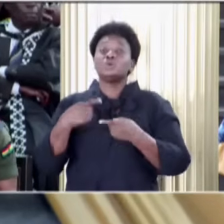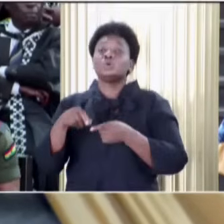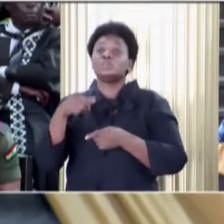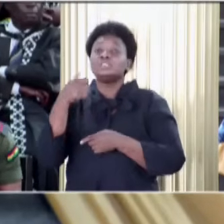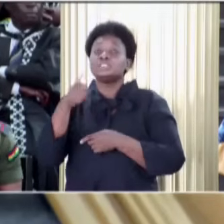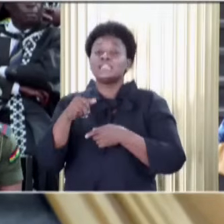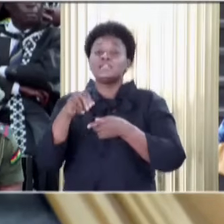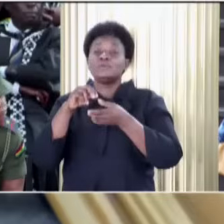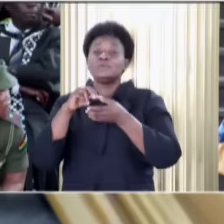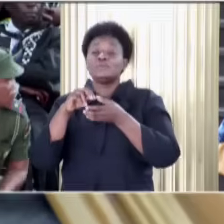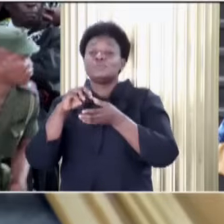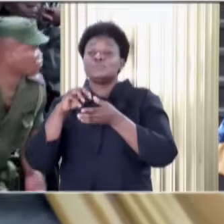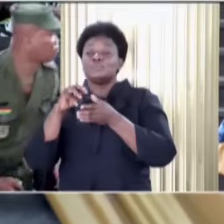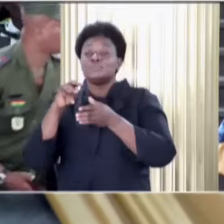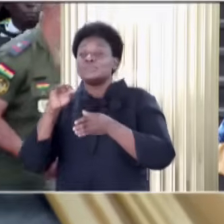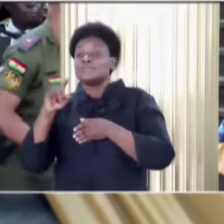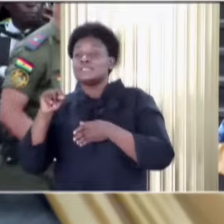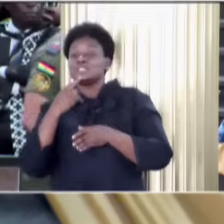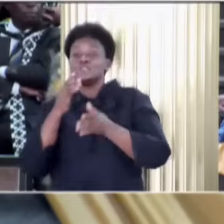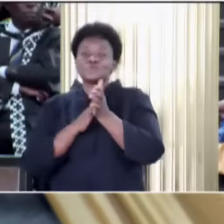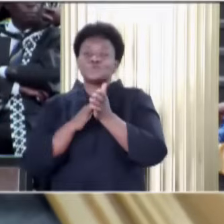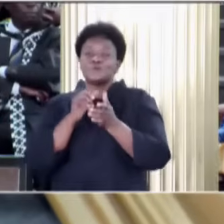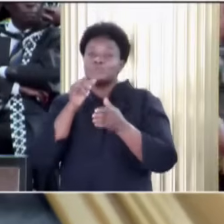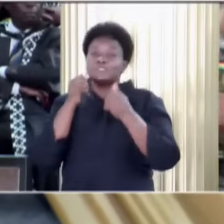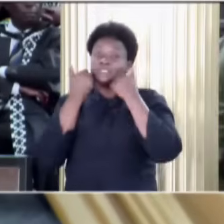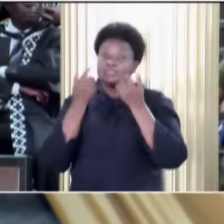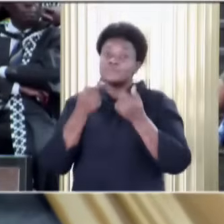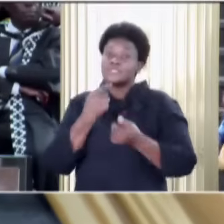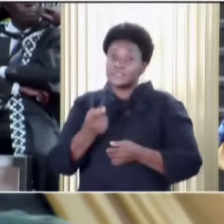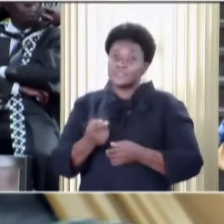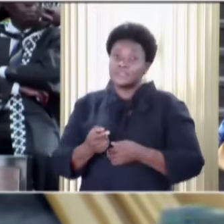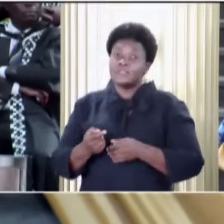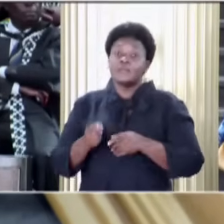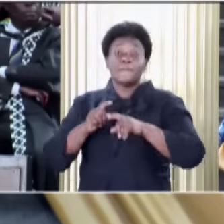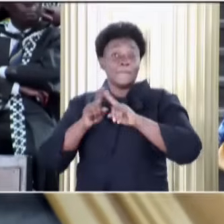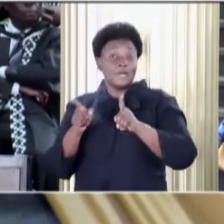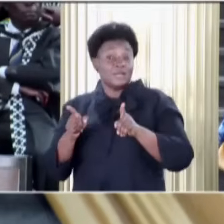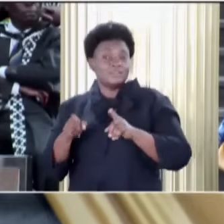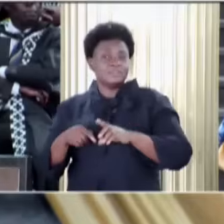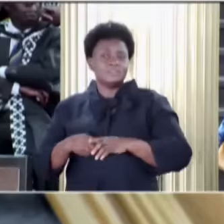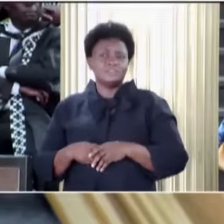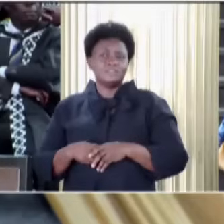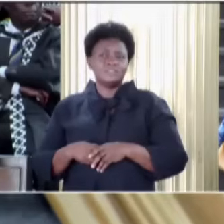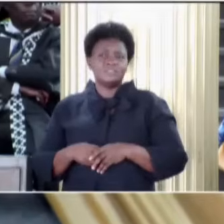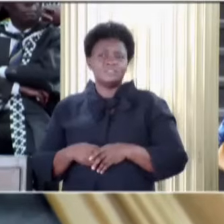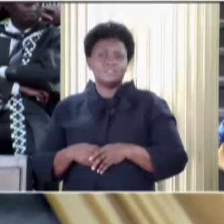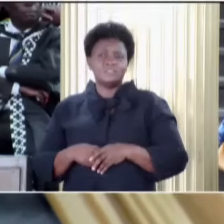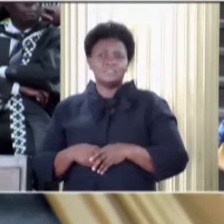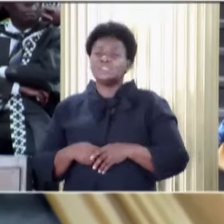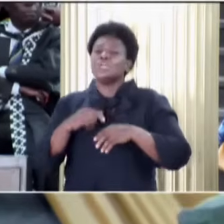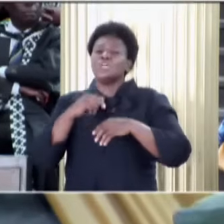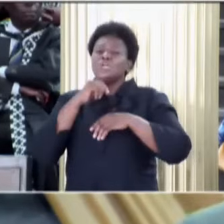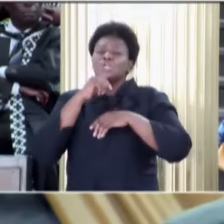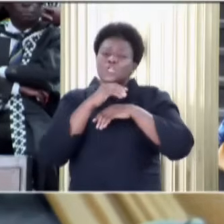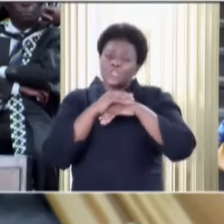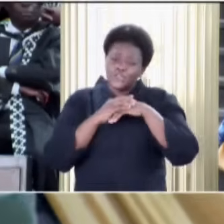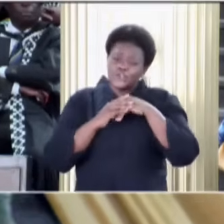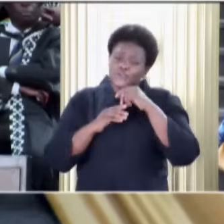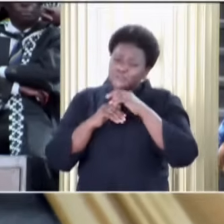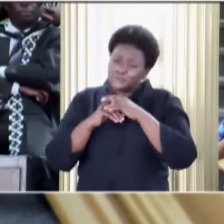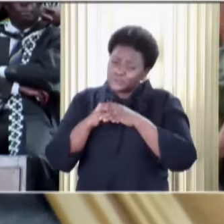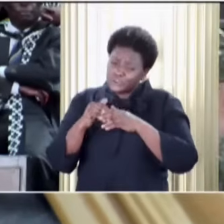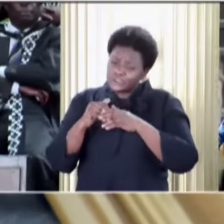story. And I'm not ashamed of that. But comfort does not exempt you from